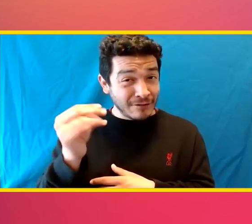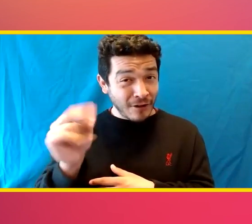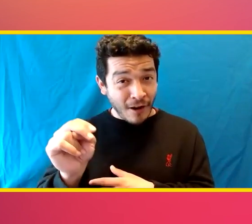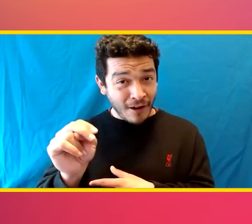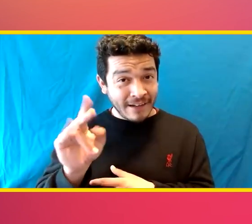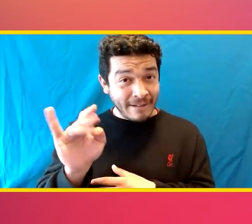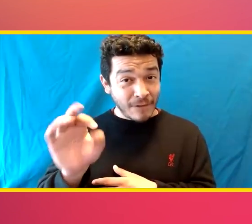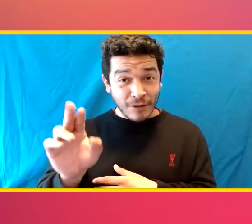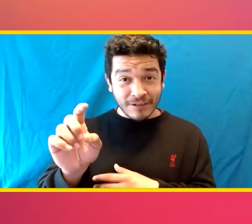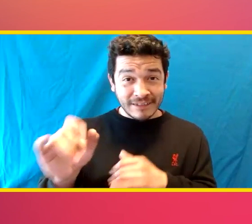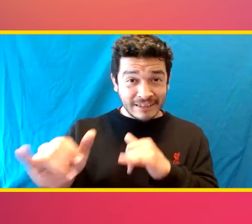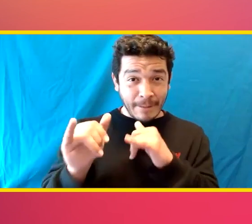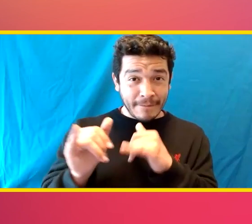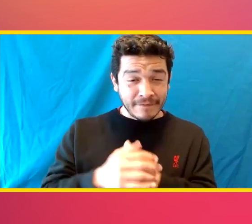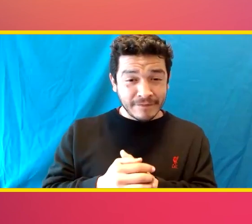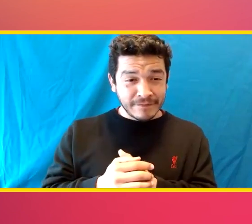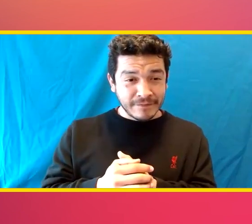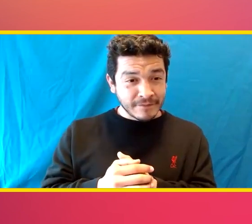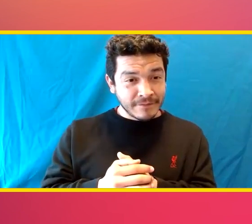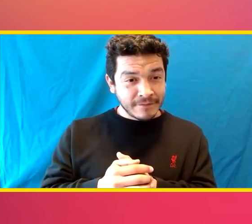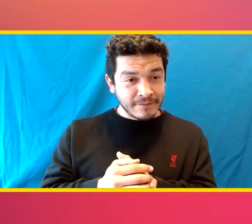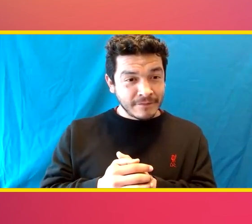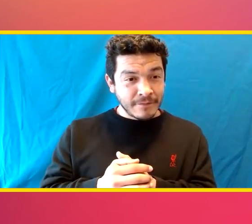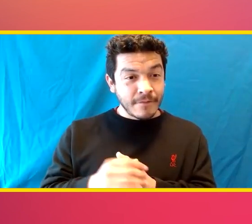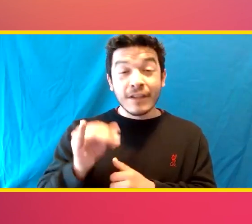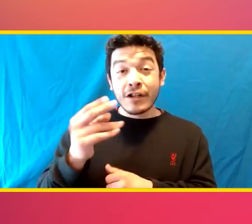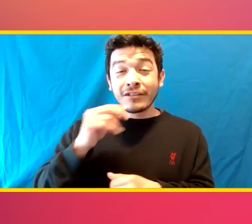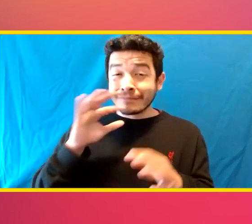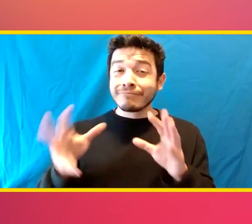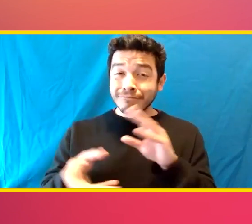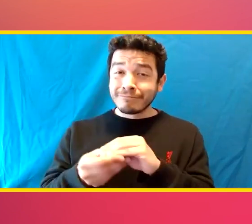Kimfer? Yeah, that kind of sums it up.